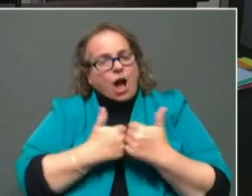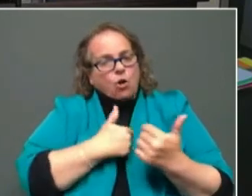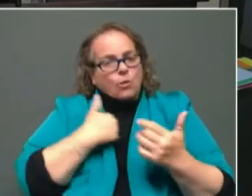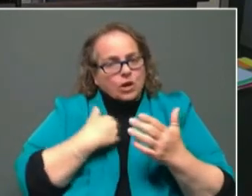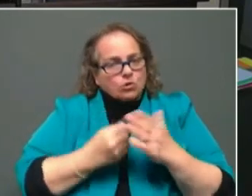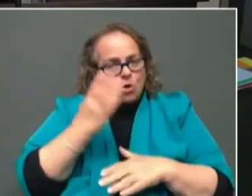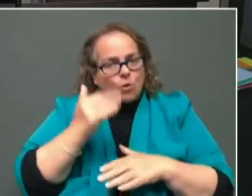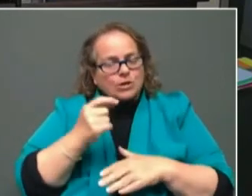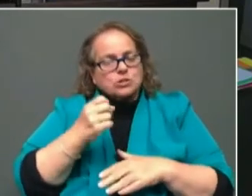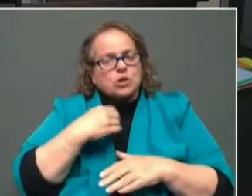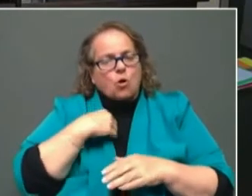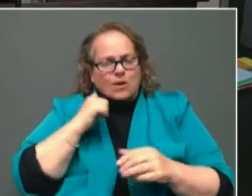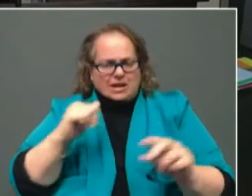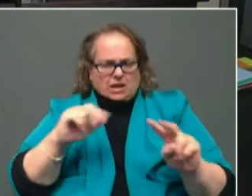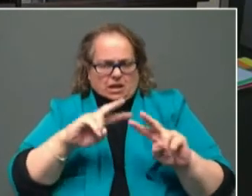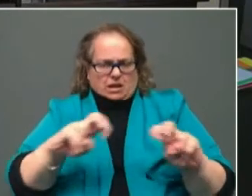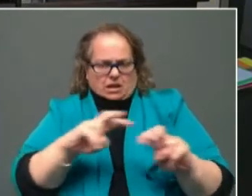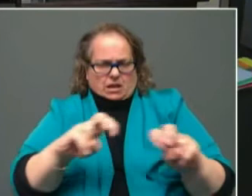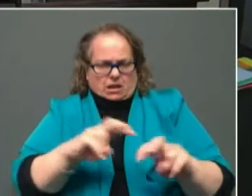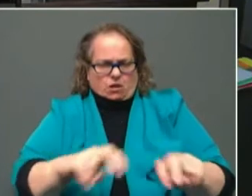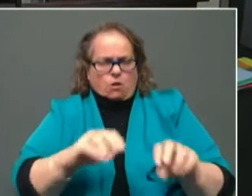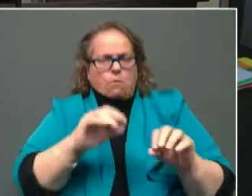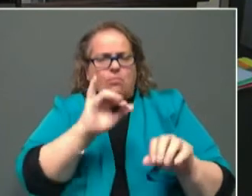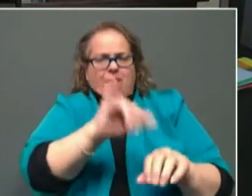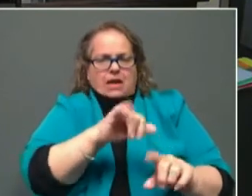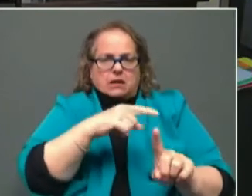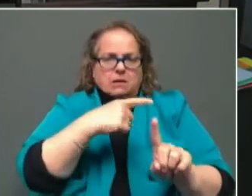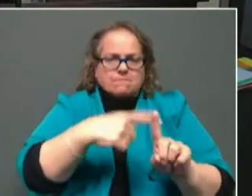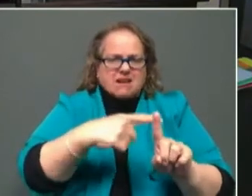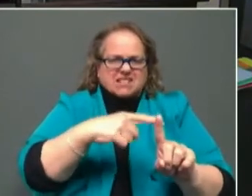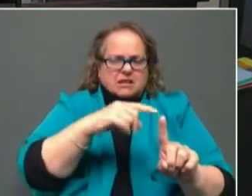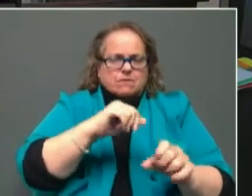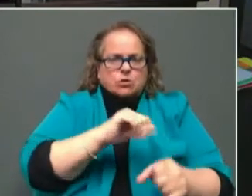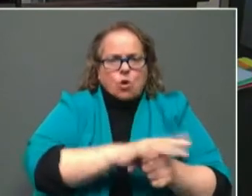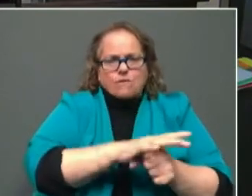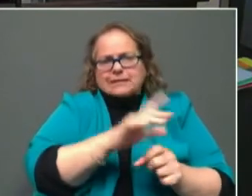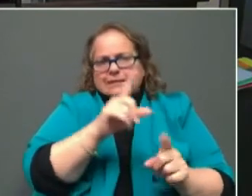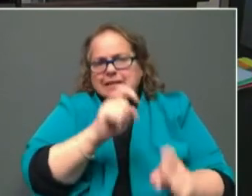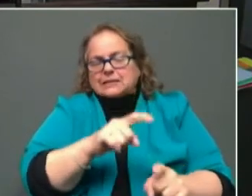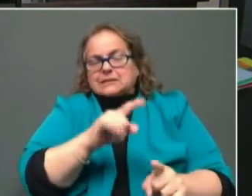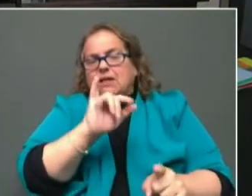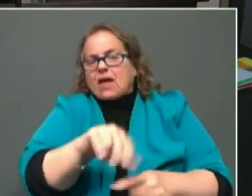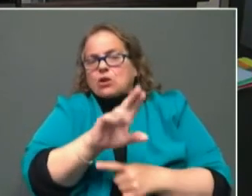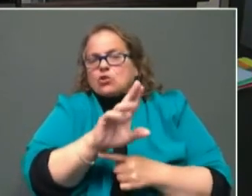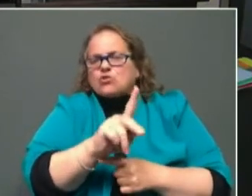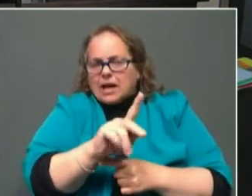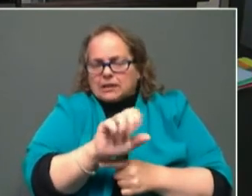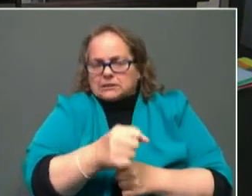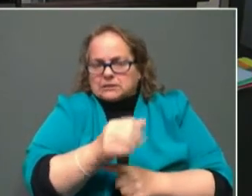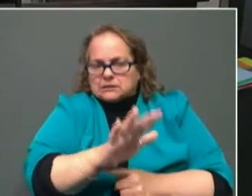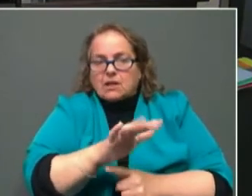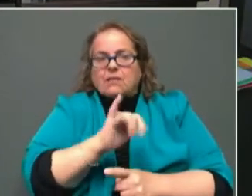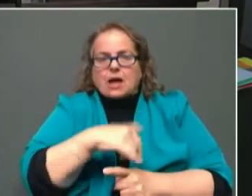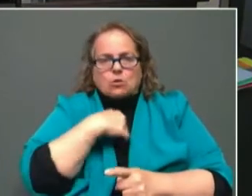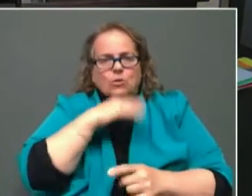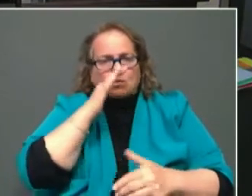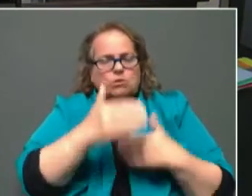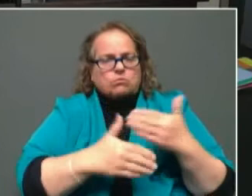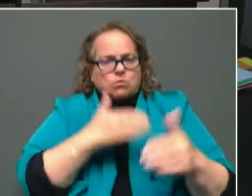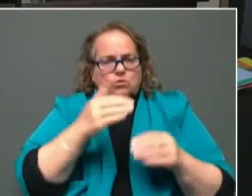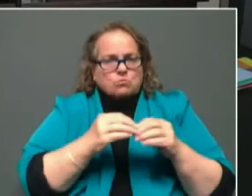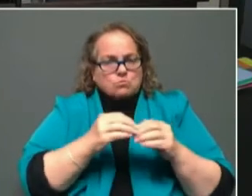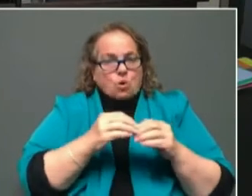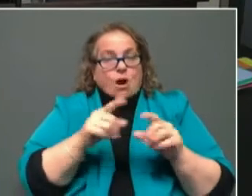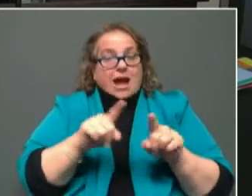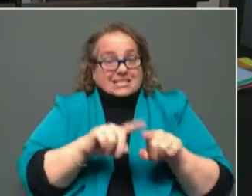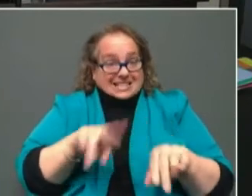of the positive tests. But that's a process that we'll work on in the months ahead as the nation as a whole works on increasing